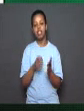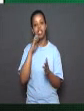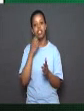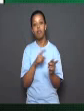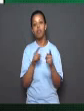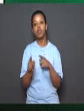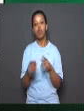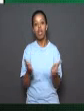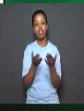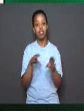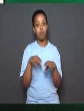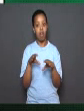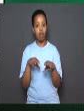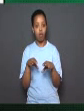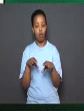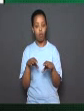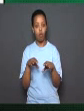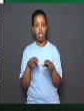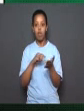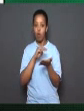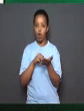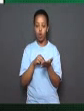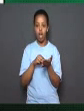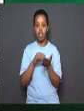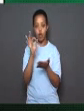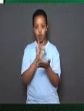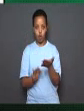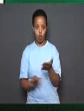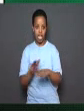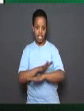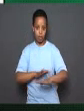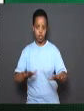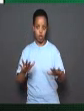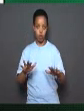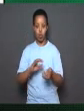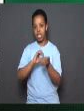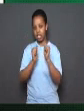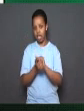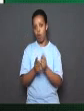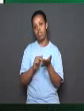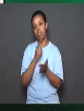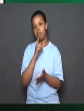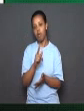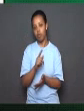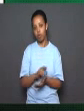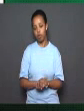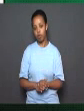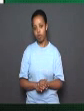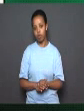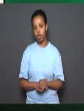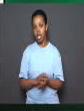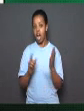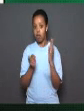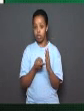catalyze reactions in which the molecular form of a substrate is changed.